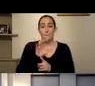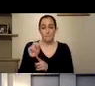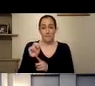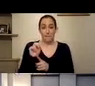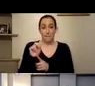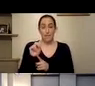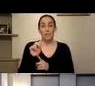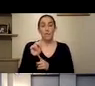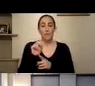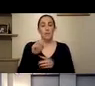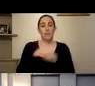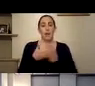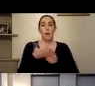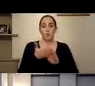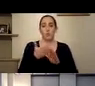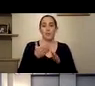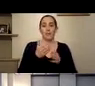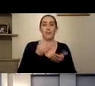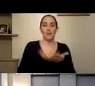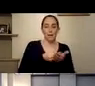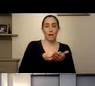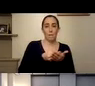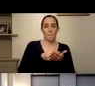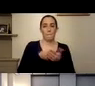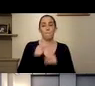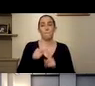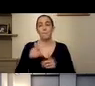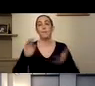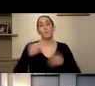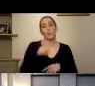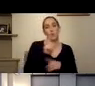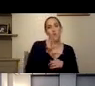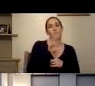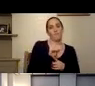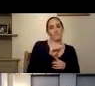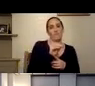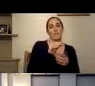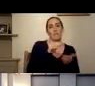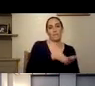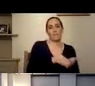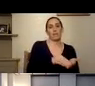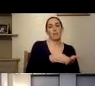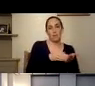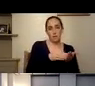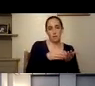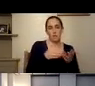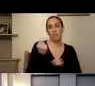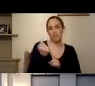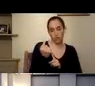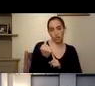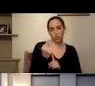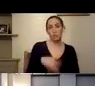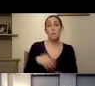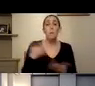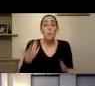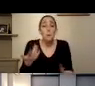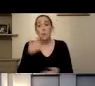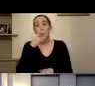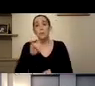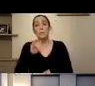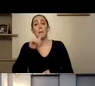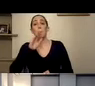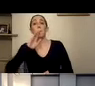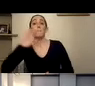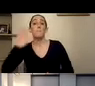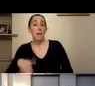157. Well, that jumps out to say, wow, we certainly don't seem to have done that bad. I will say that